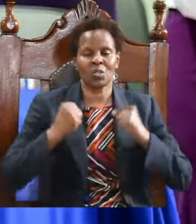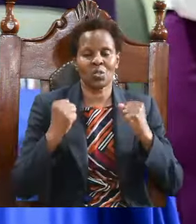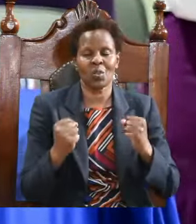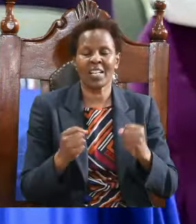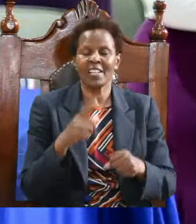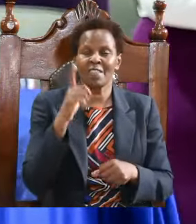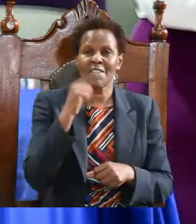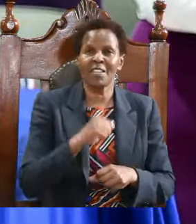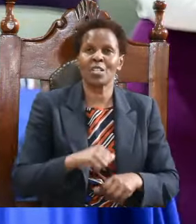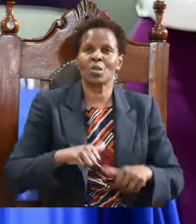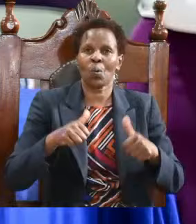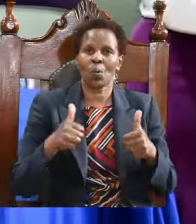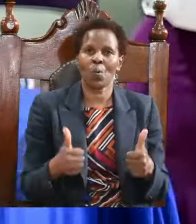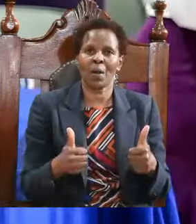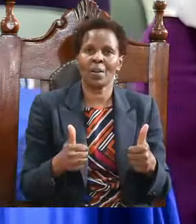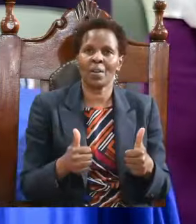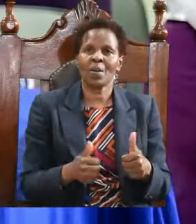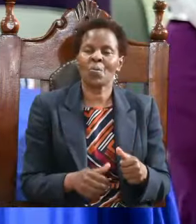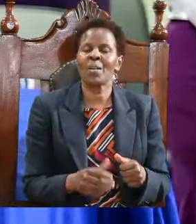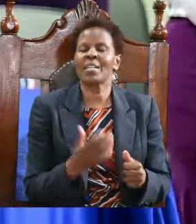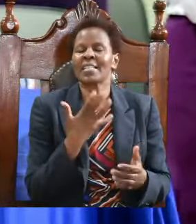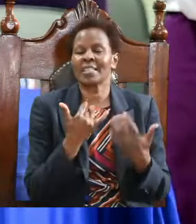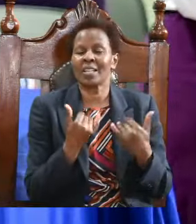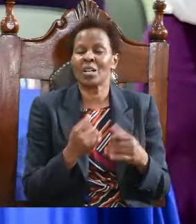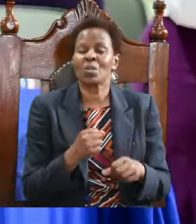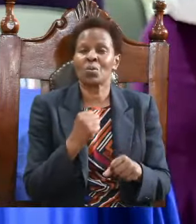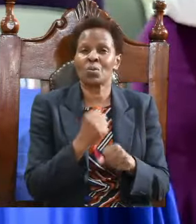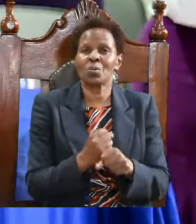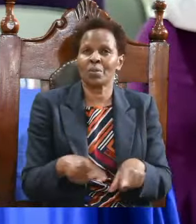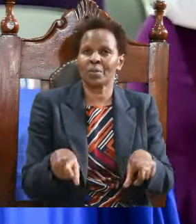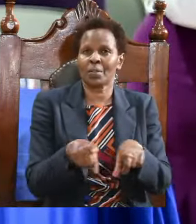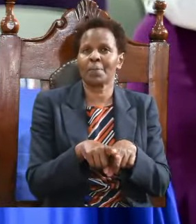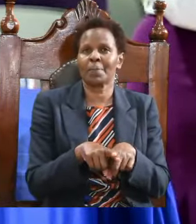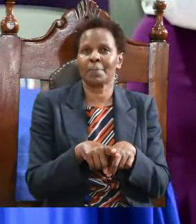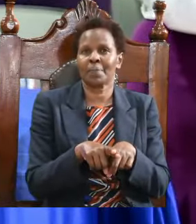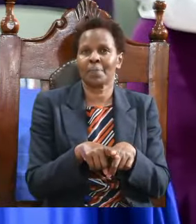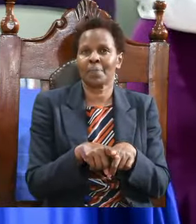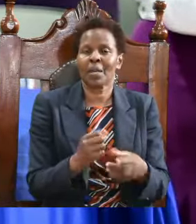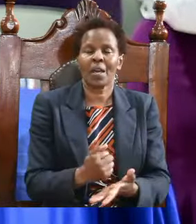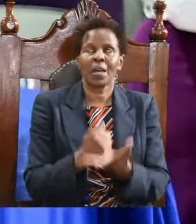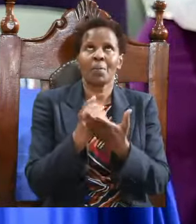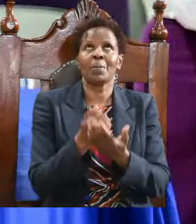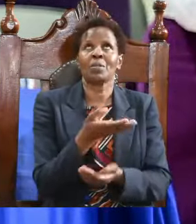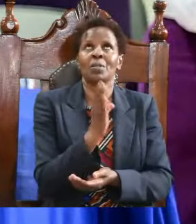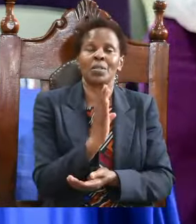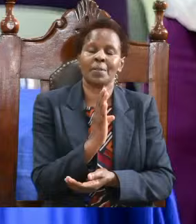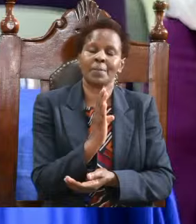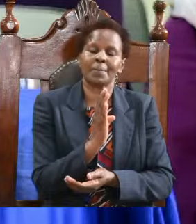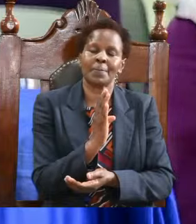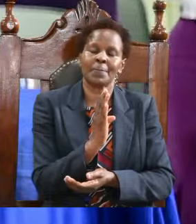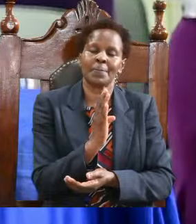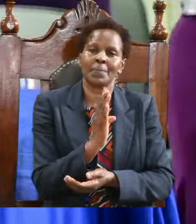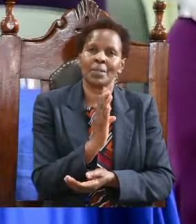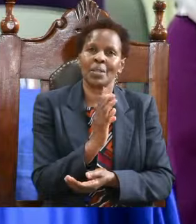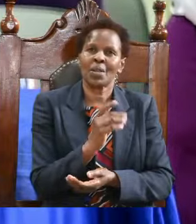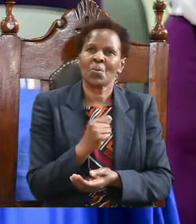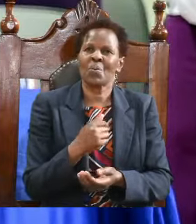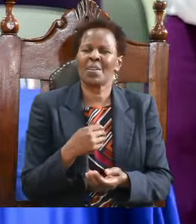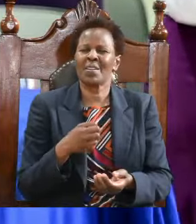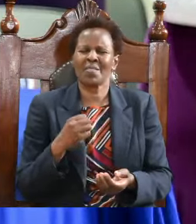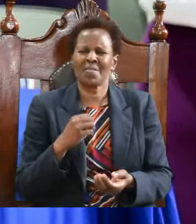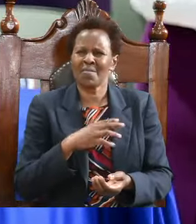strongly. We want to finish strong like Joshua. Help us, oh God. We have a lot of